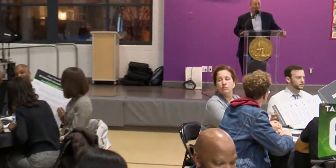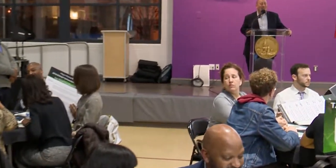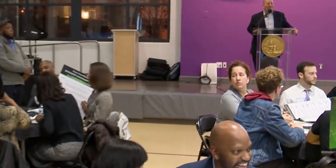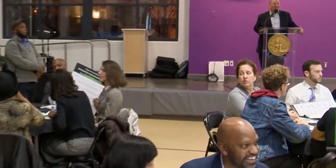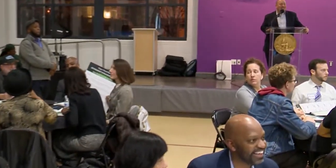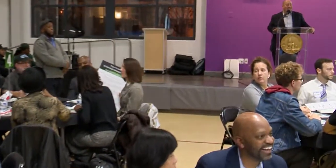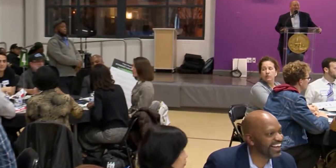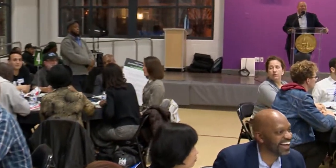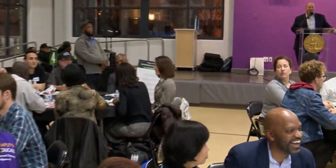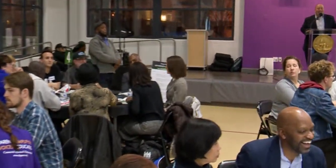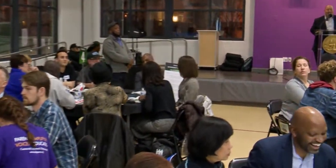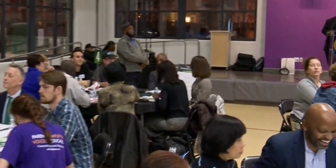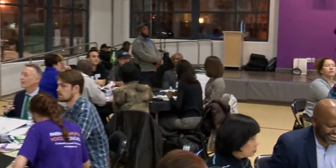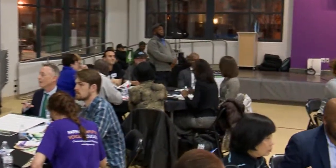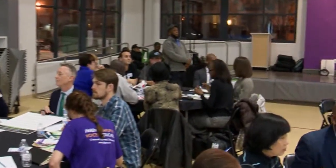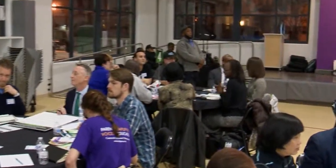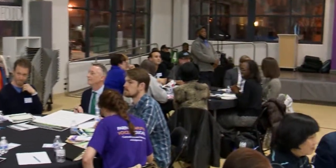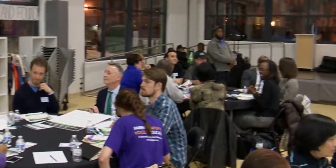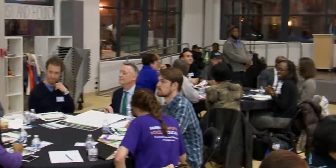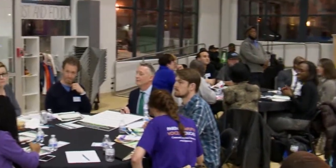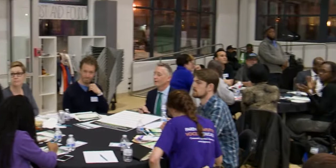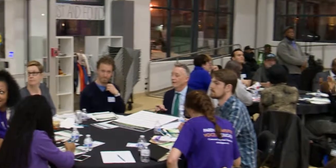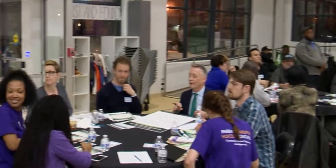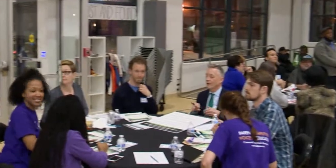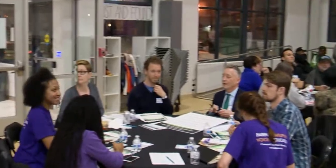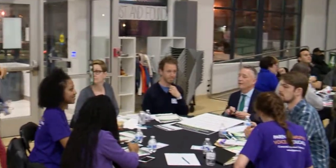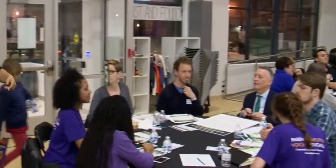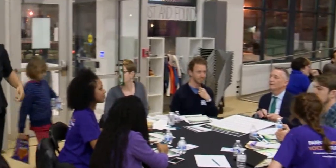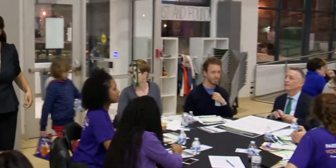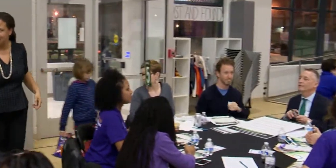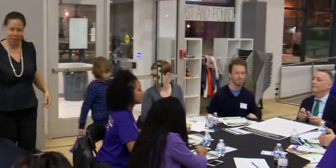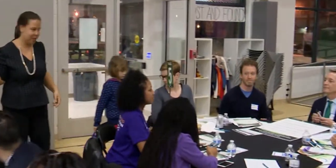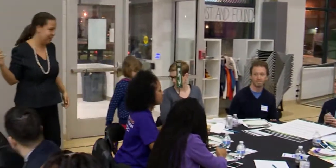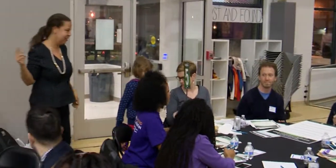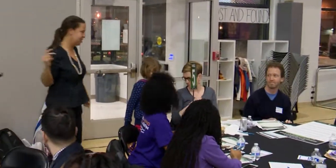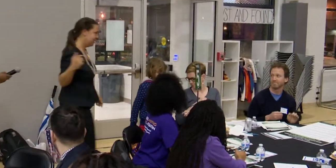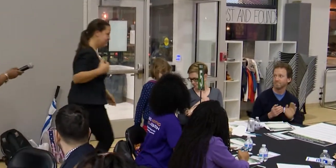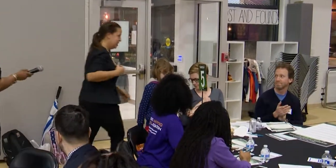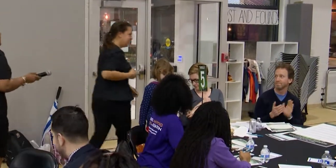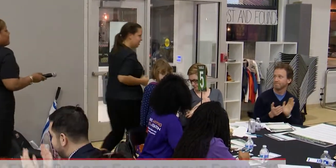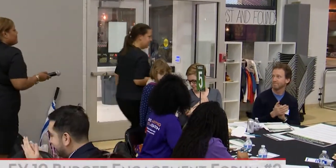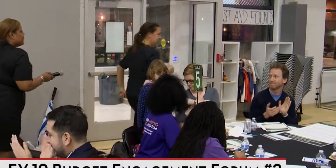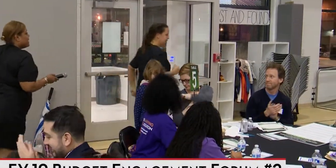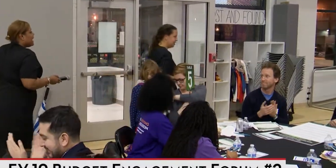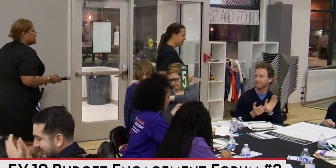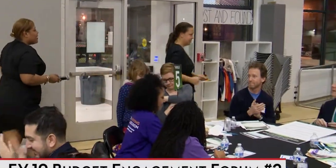Courtney Snowden, the deputy mayor for Greater Economic Opportunity.